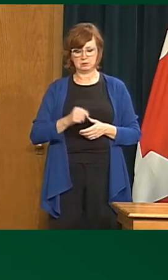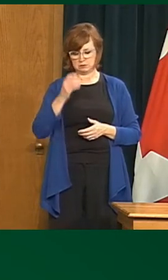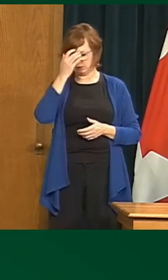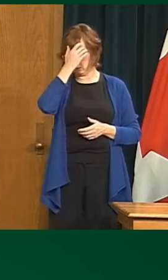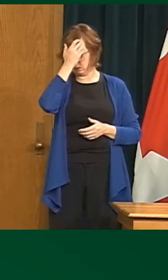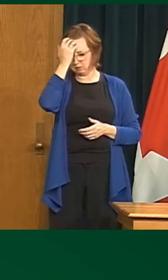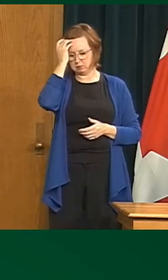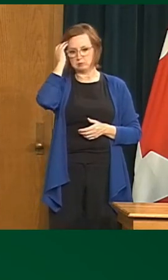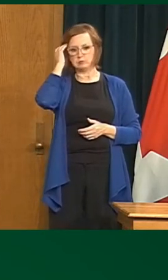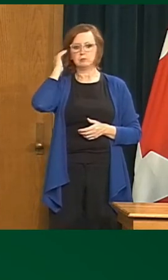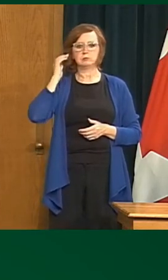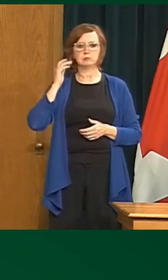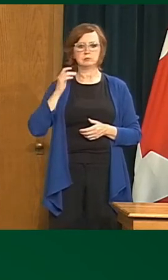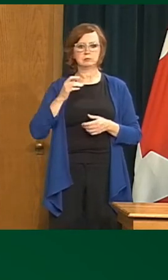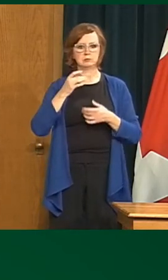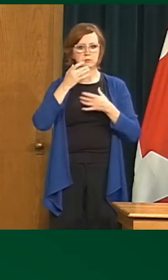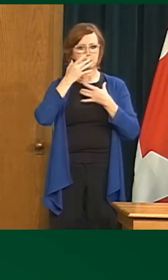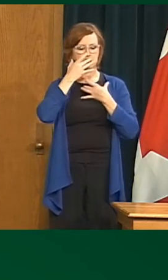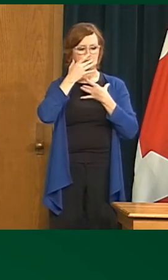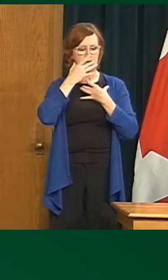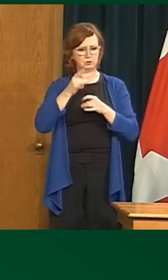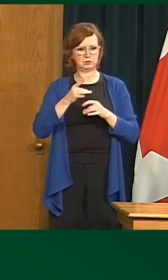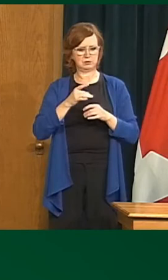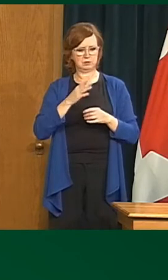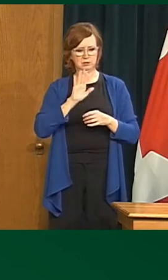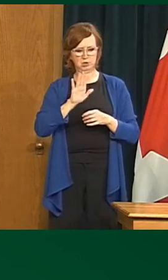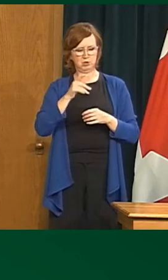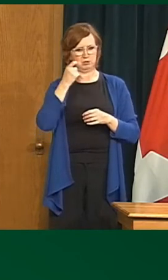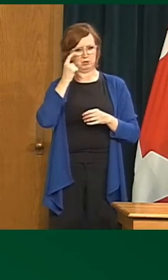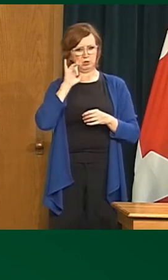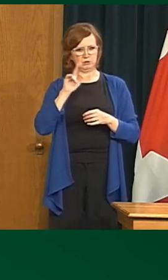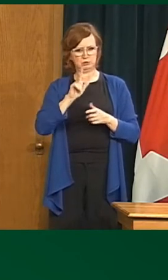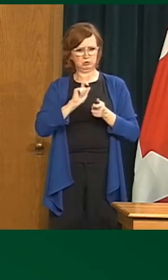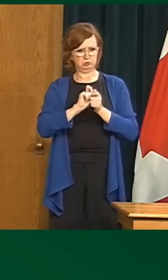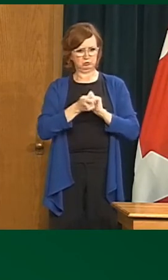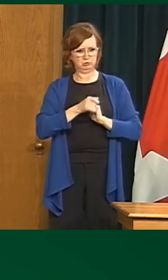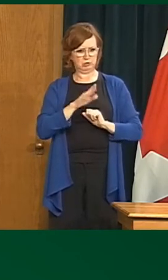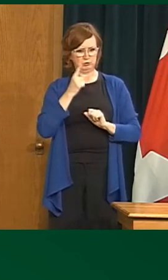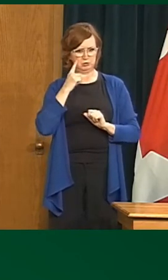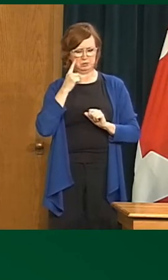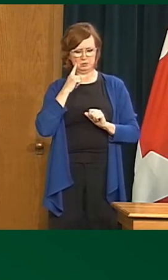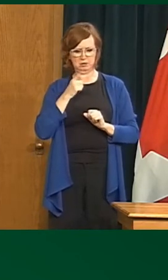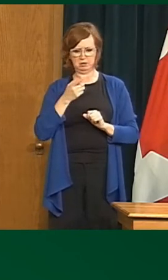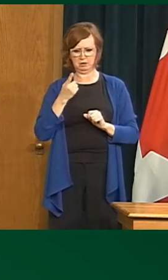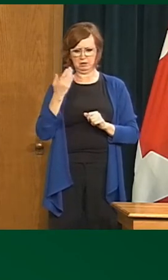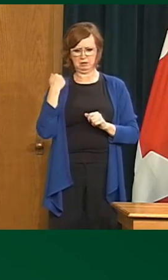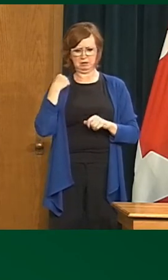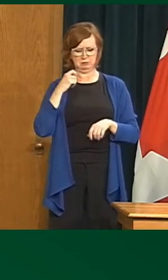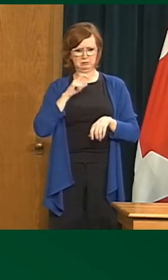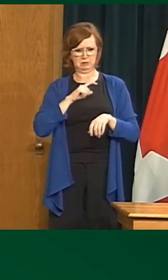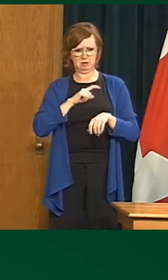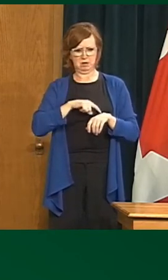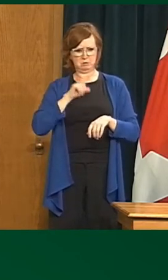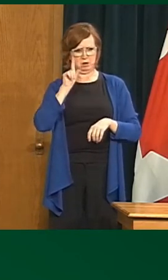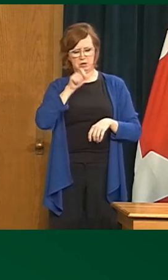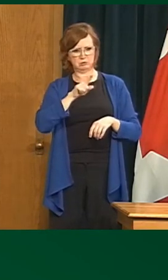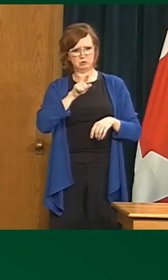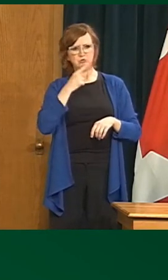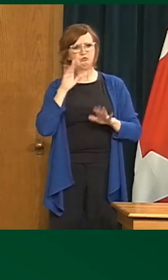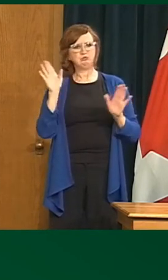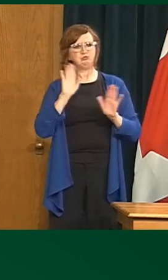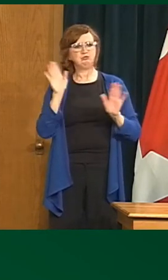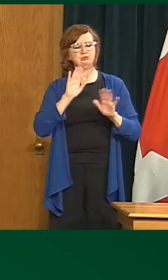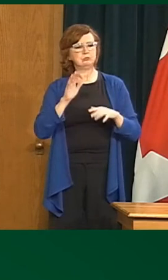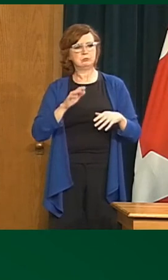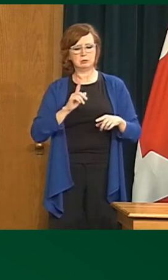you talked about how not many legislatures across the Canada are recalling for sitting. You talked about how the spending estimates were already tabled. So,